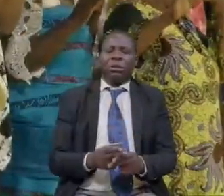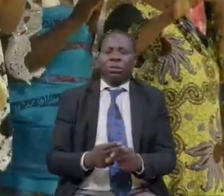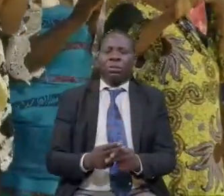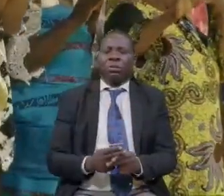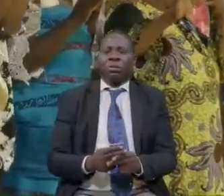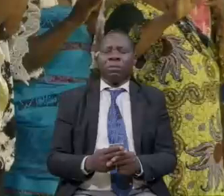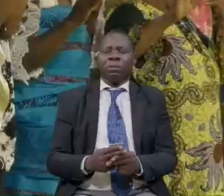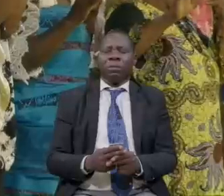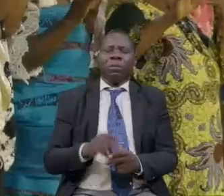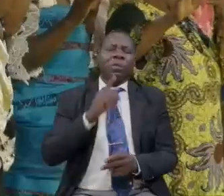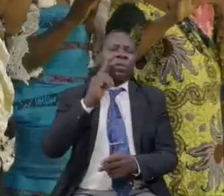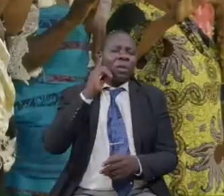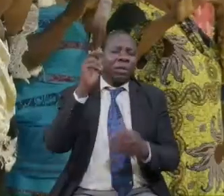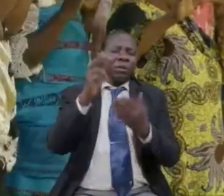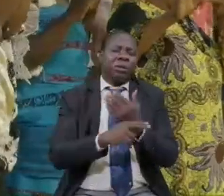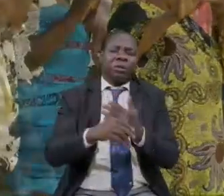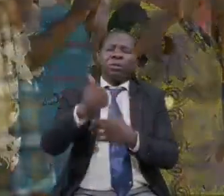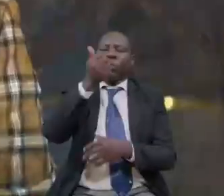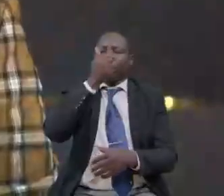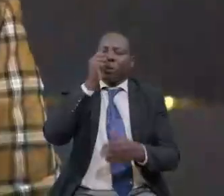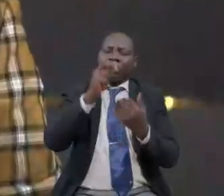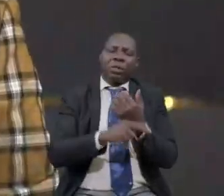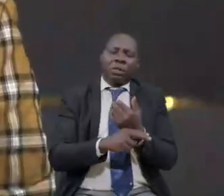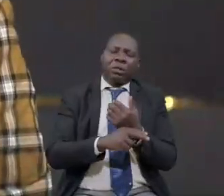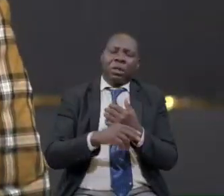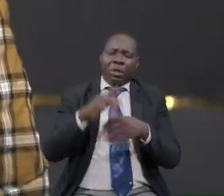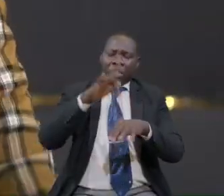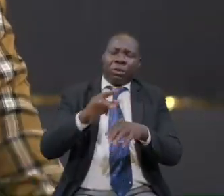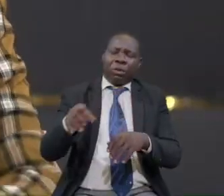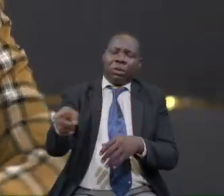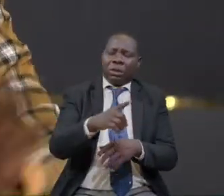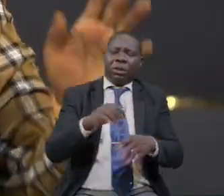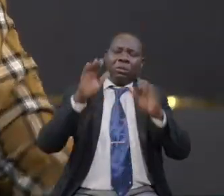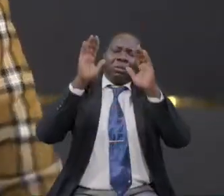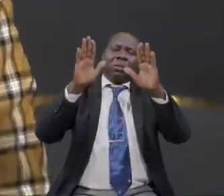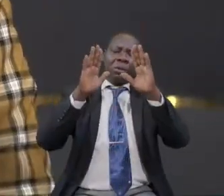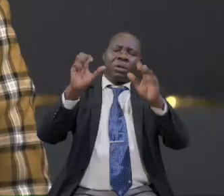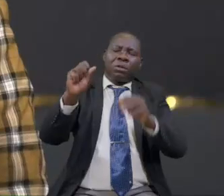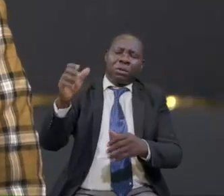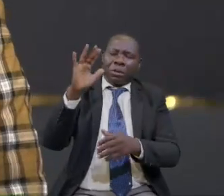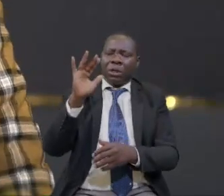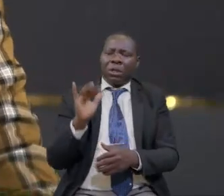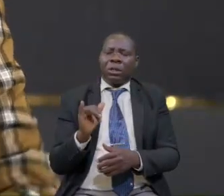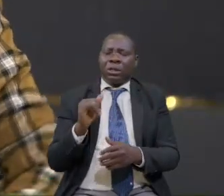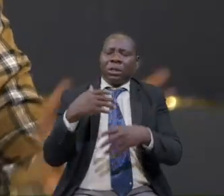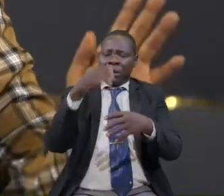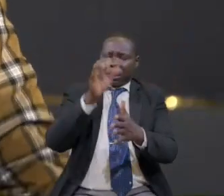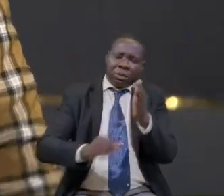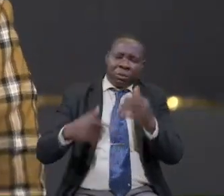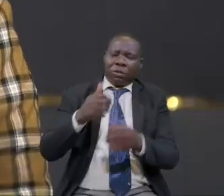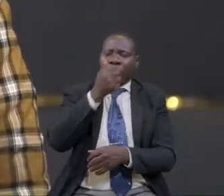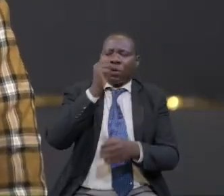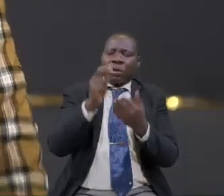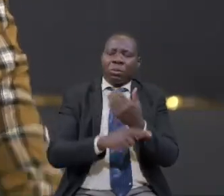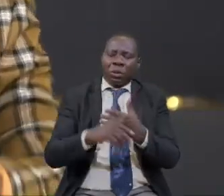Deafness, dumbness, touch them miraculously. Take the dumbness away. Take the